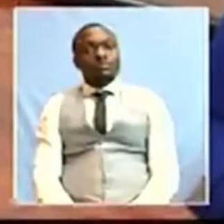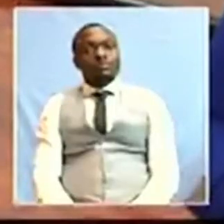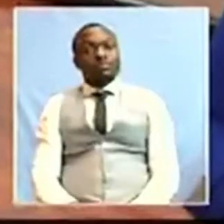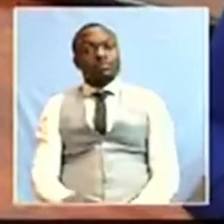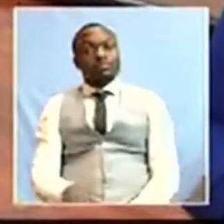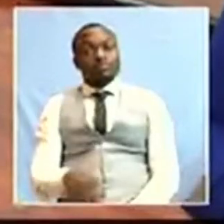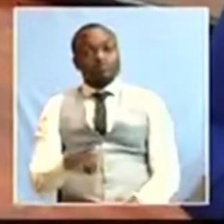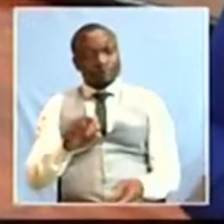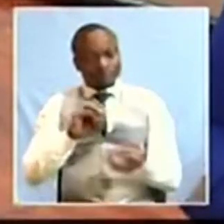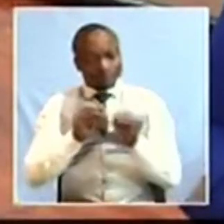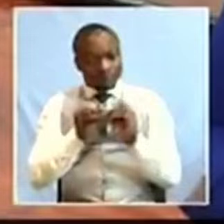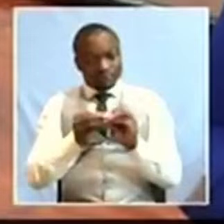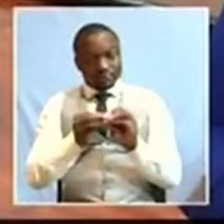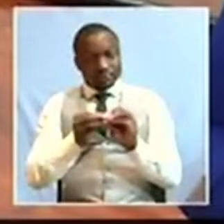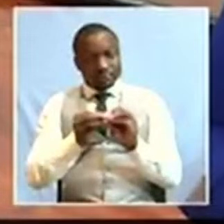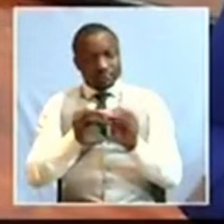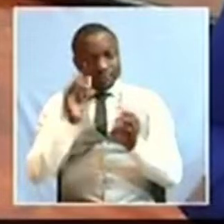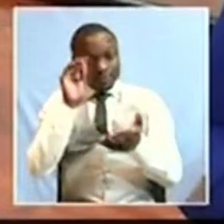reading is